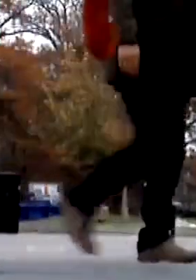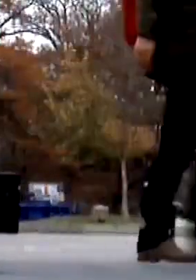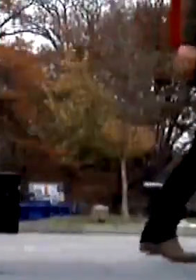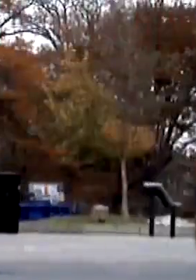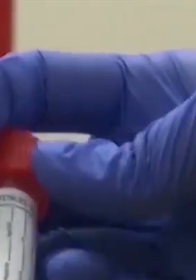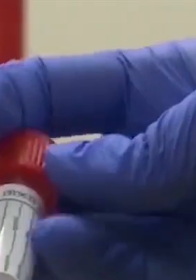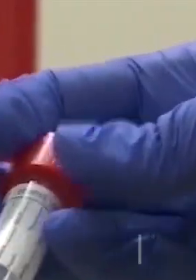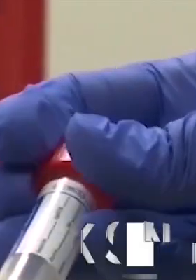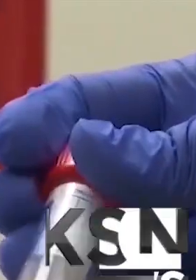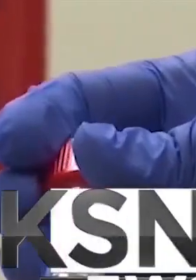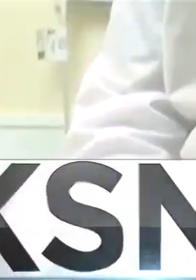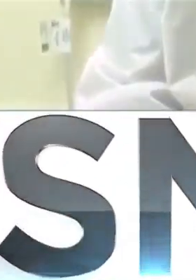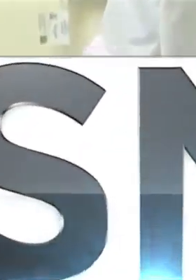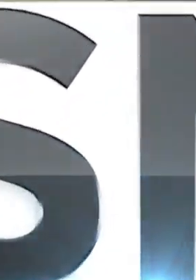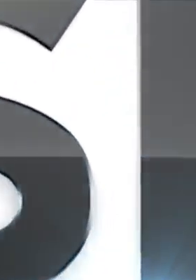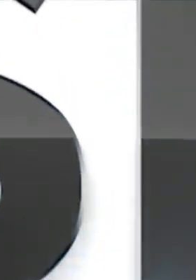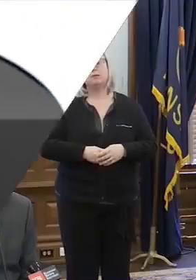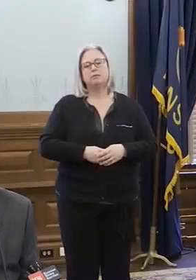leave their home.